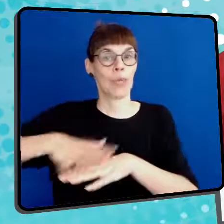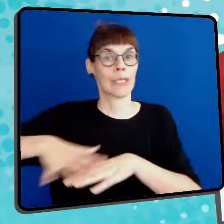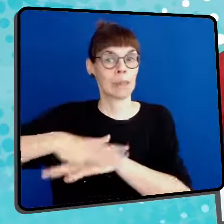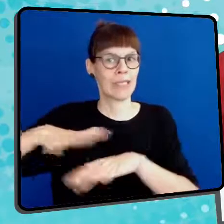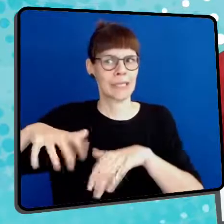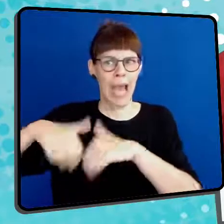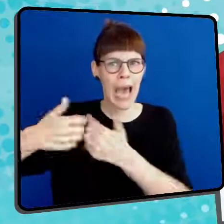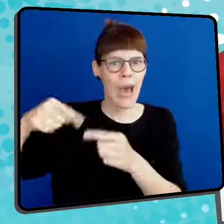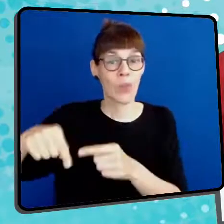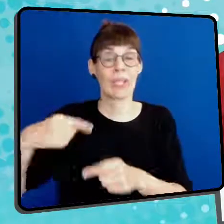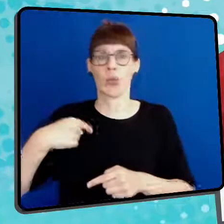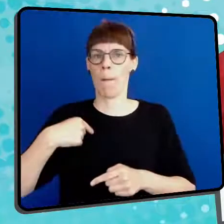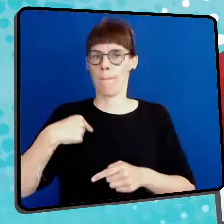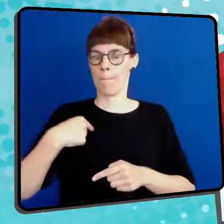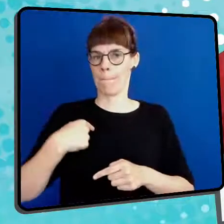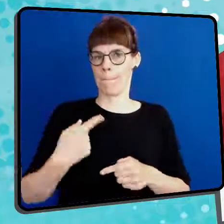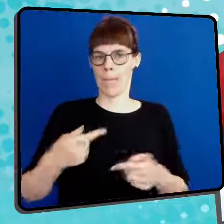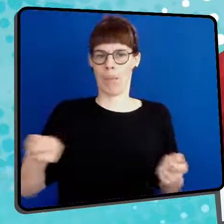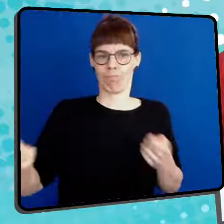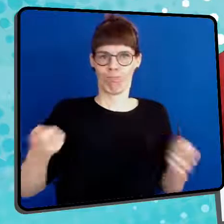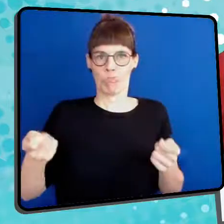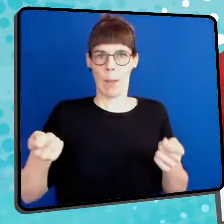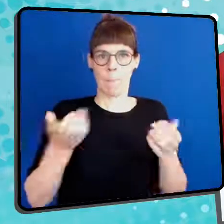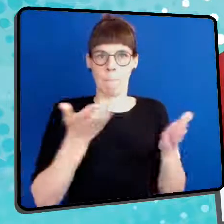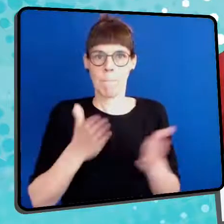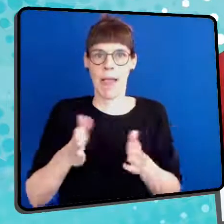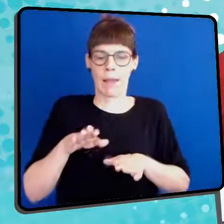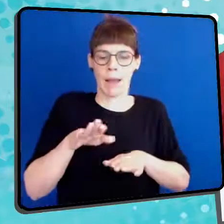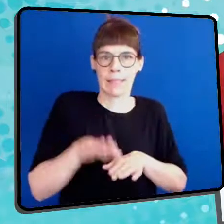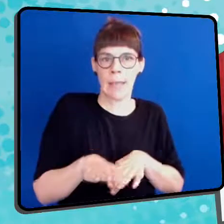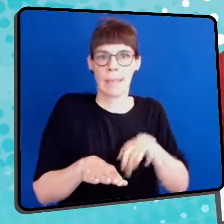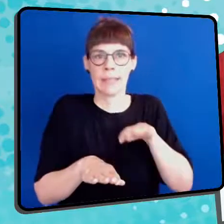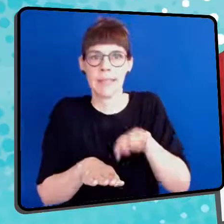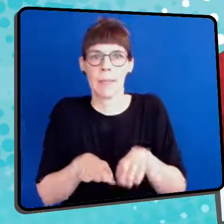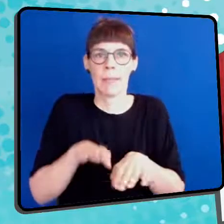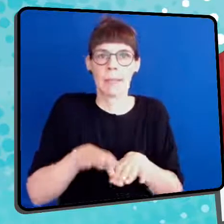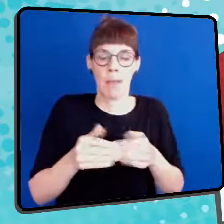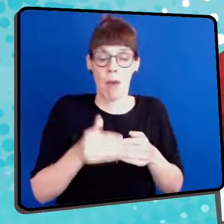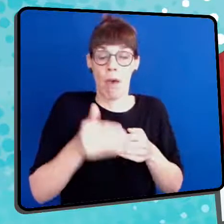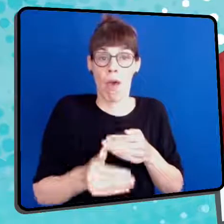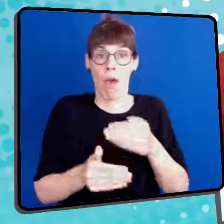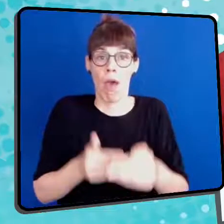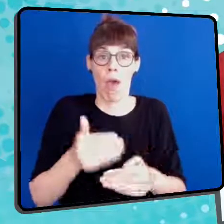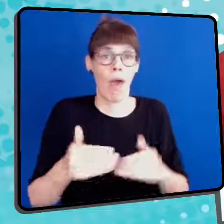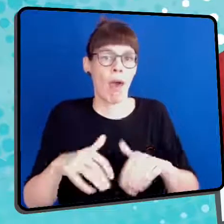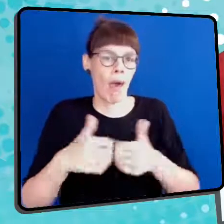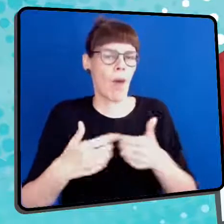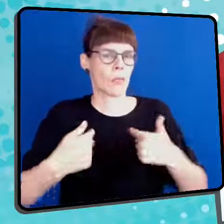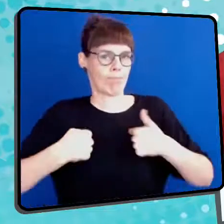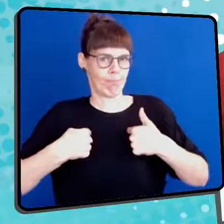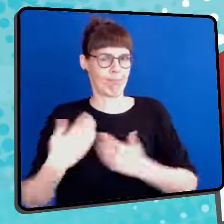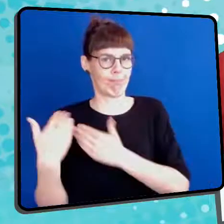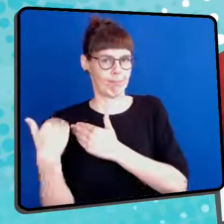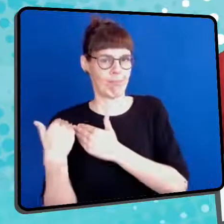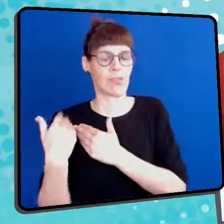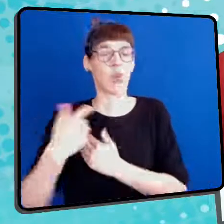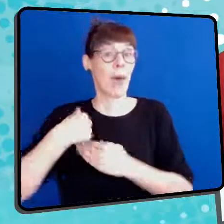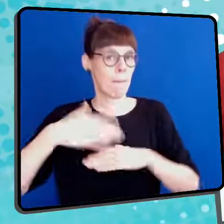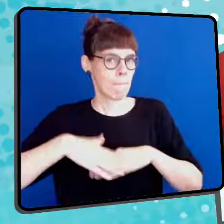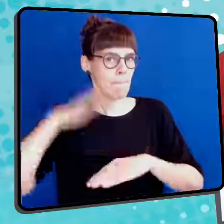has to plan these steps, like what has to be done. So I mostly do planning.